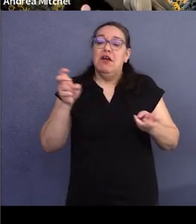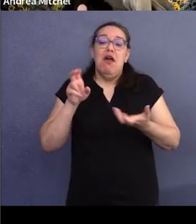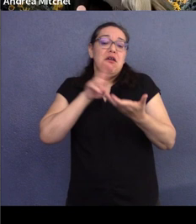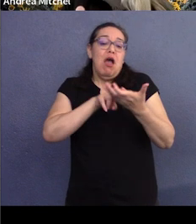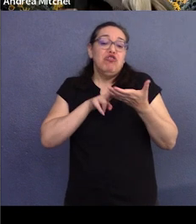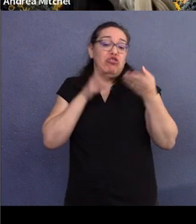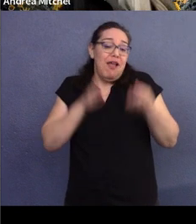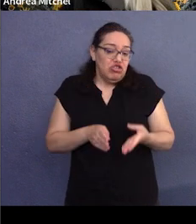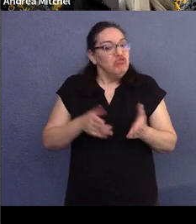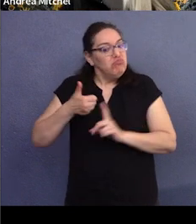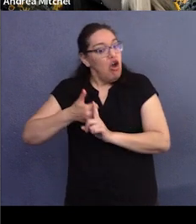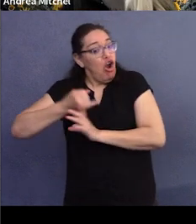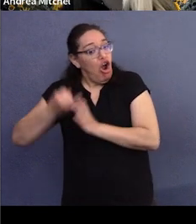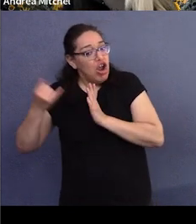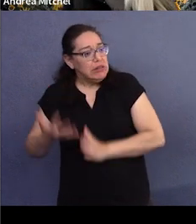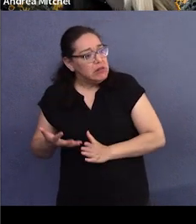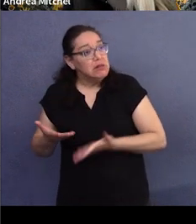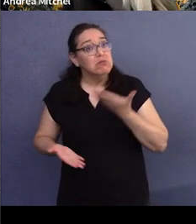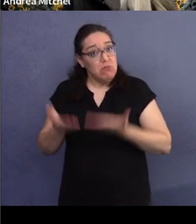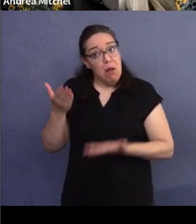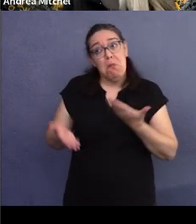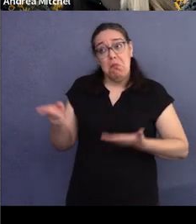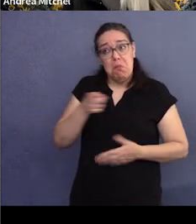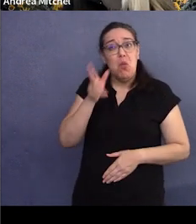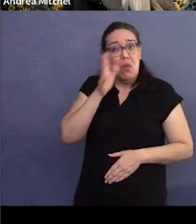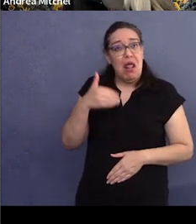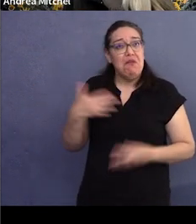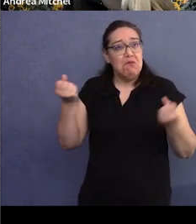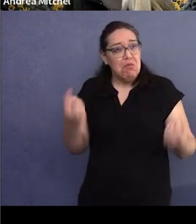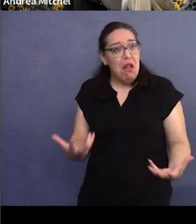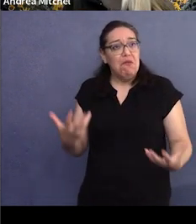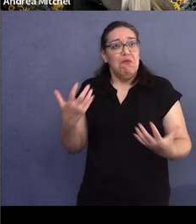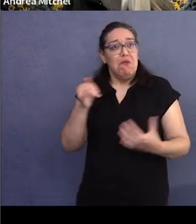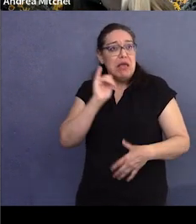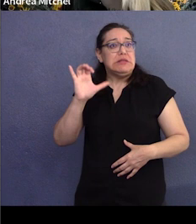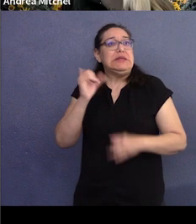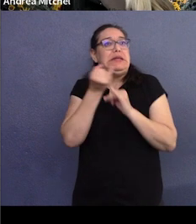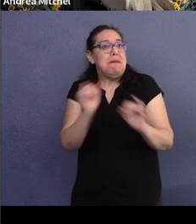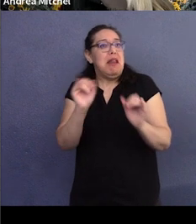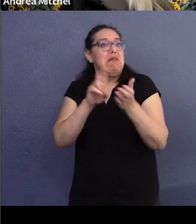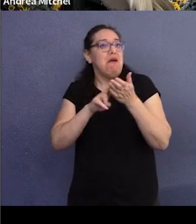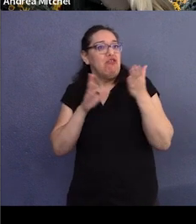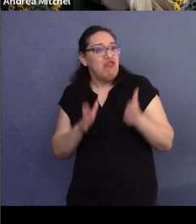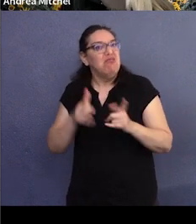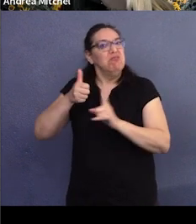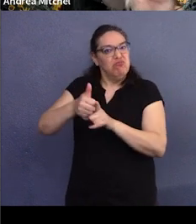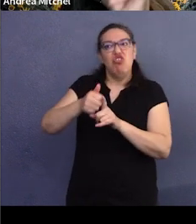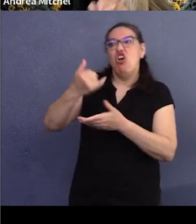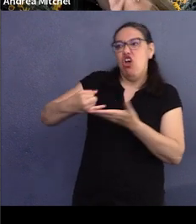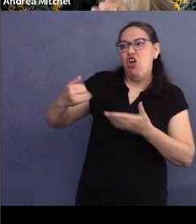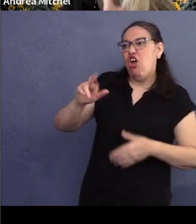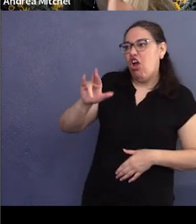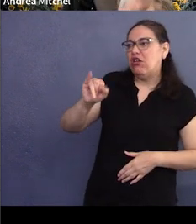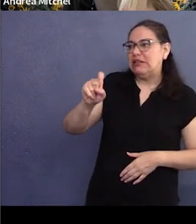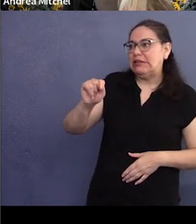artist, you're probably going to have a lot of I would think, independent contractors as artists. And so I would still put them